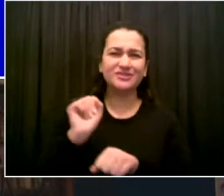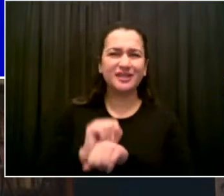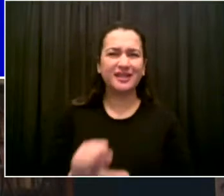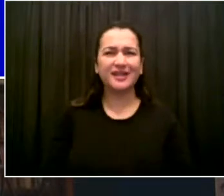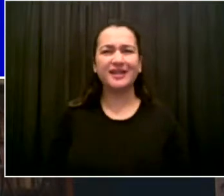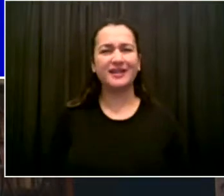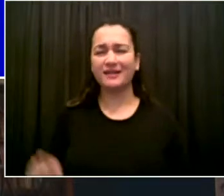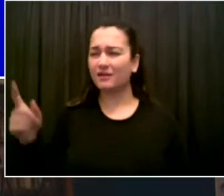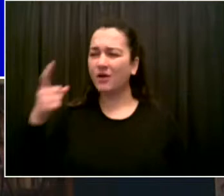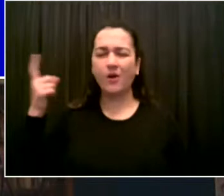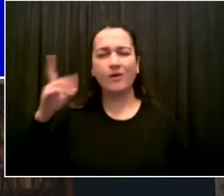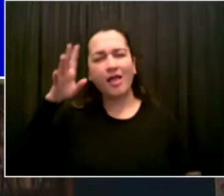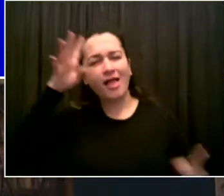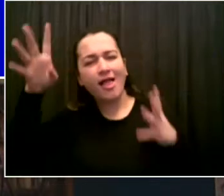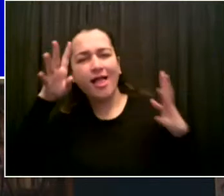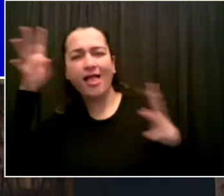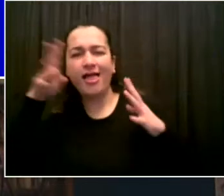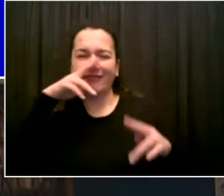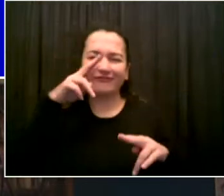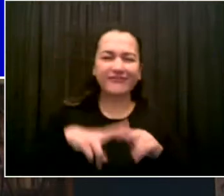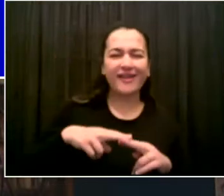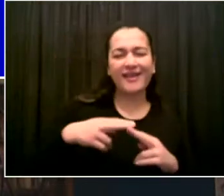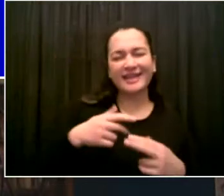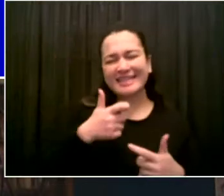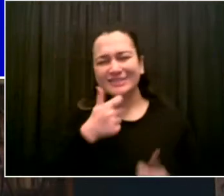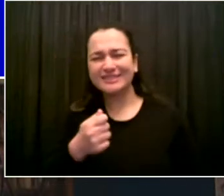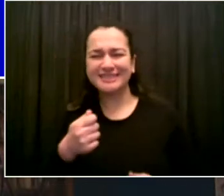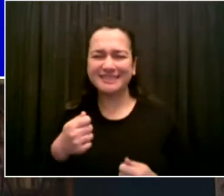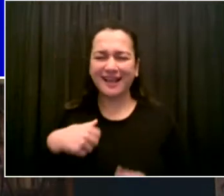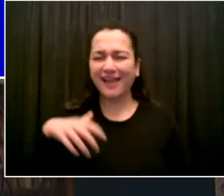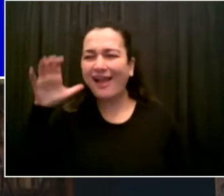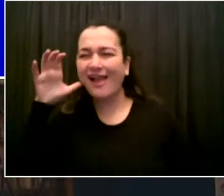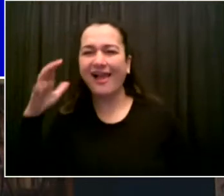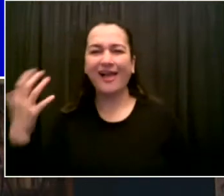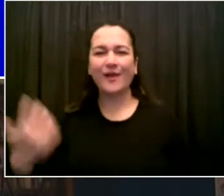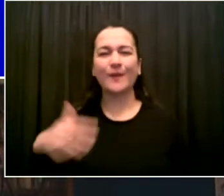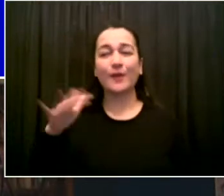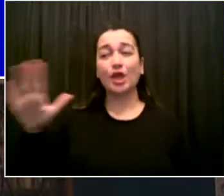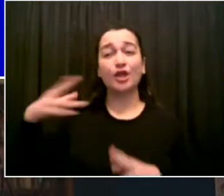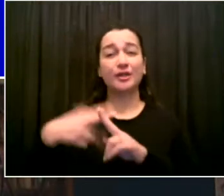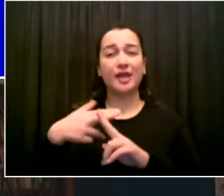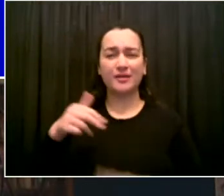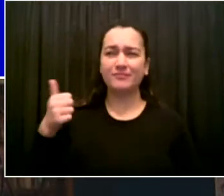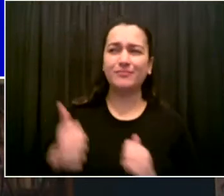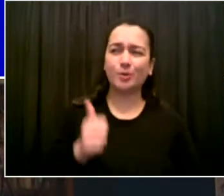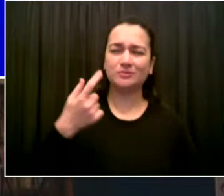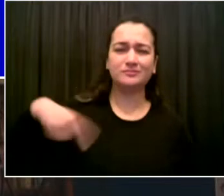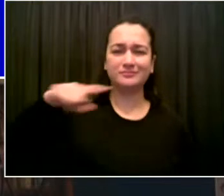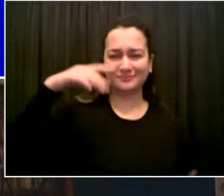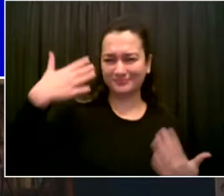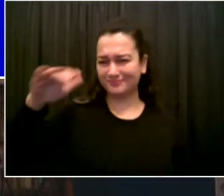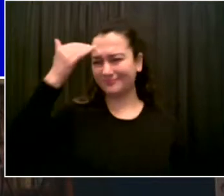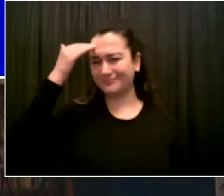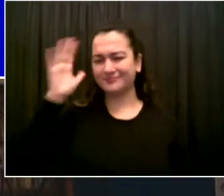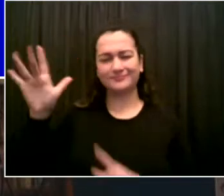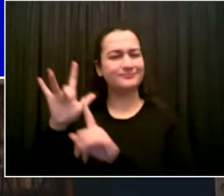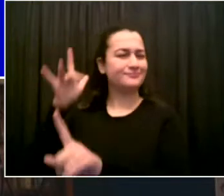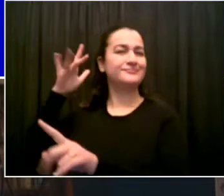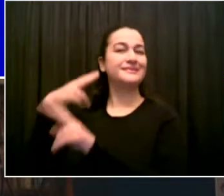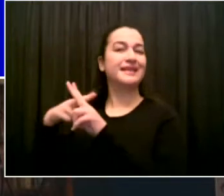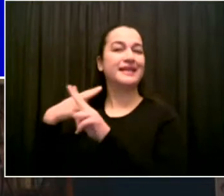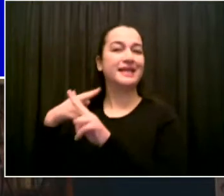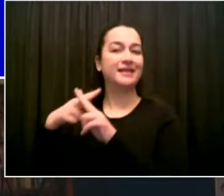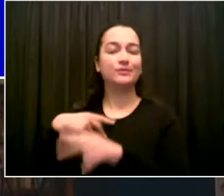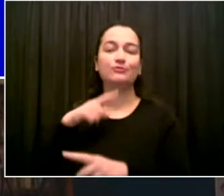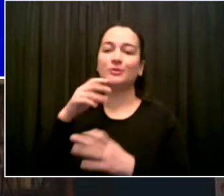for respect, for a multicultural society, for a society that really could be for everyone. That's what I think of